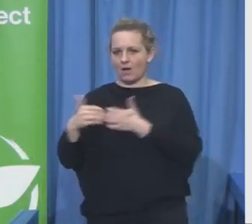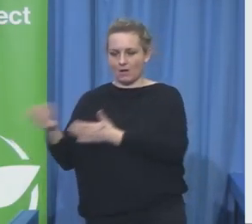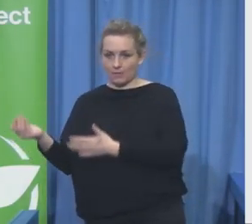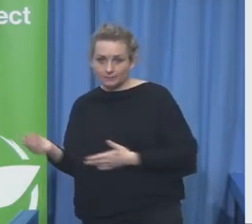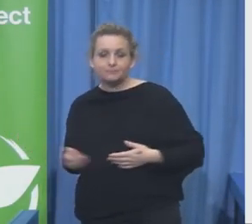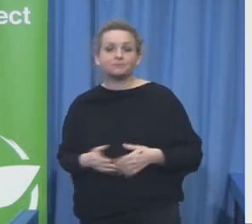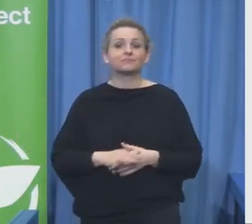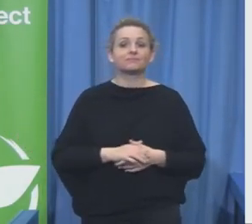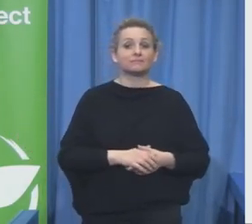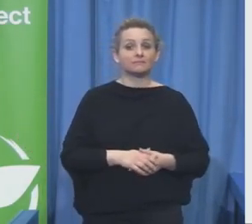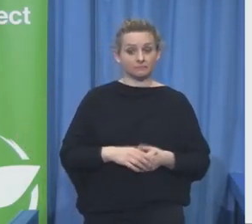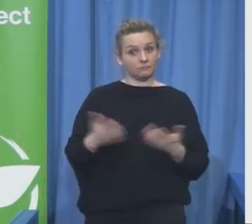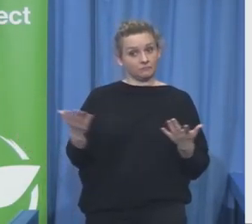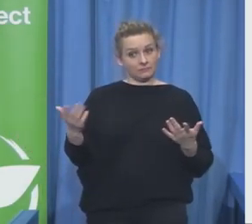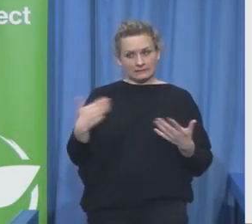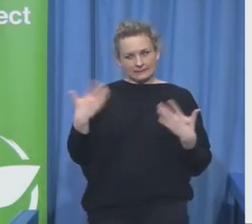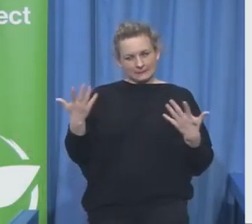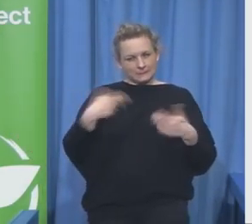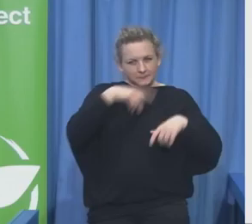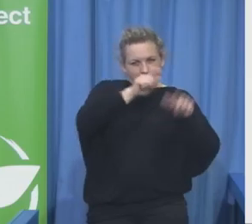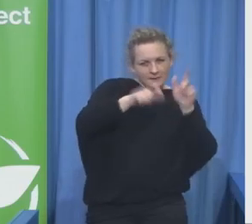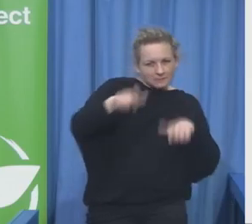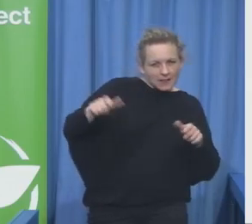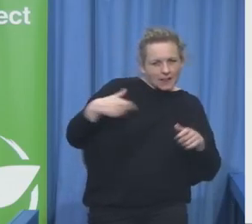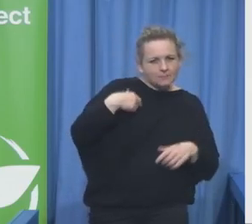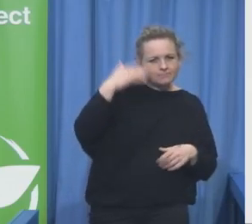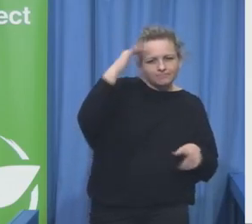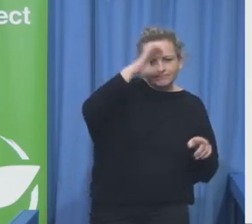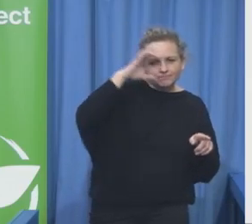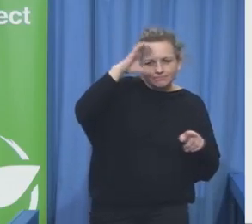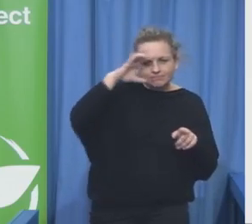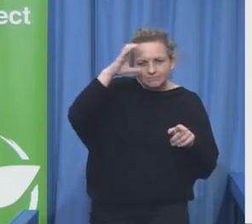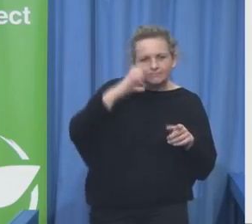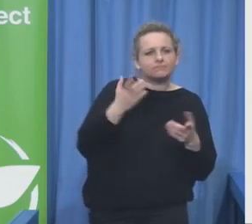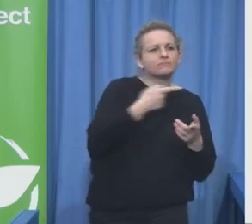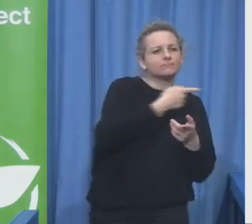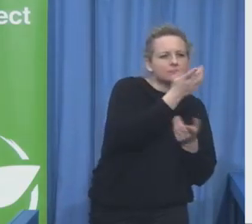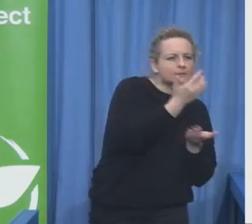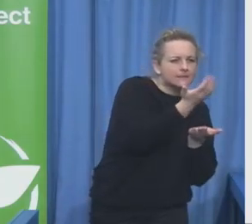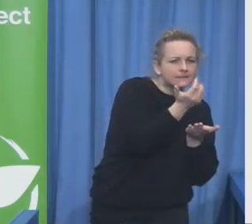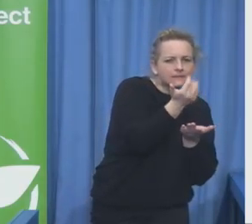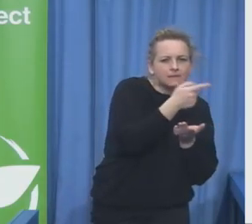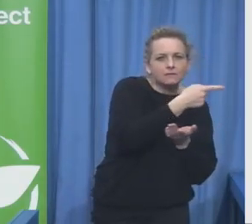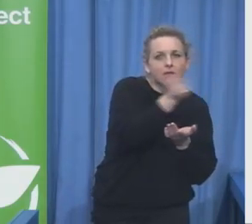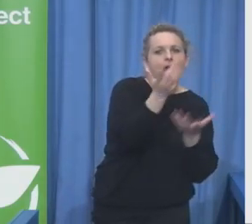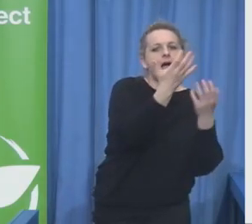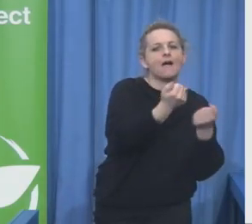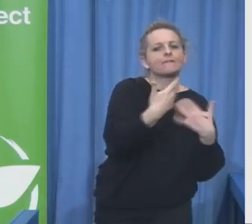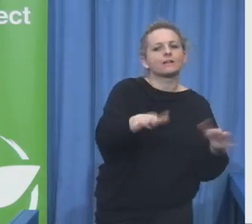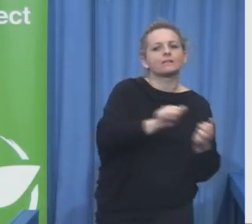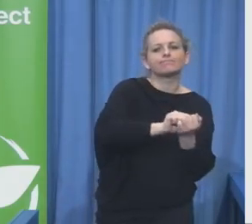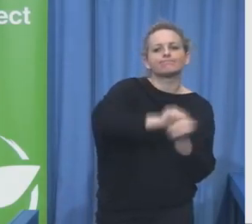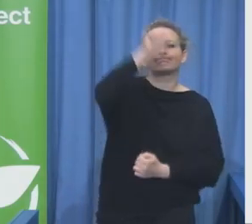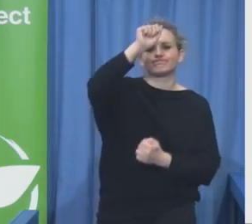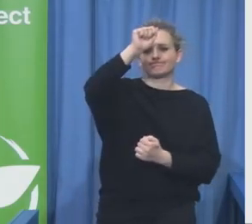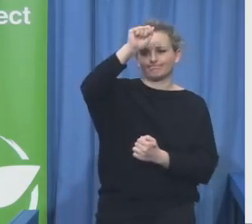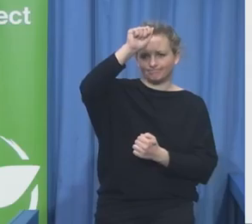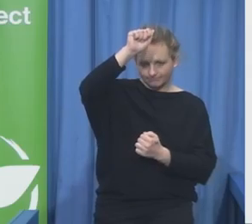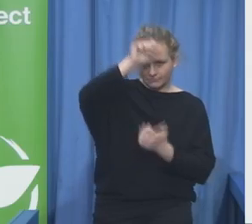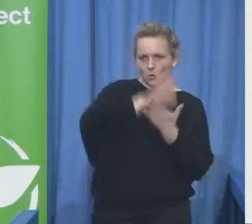degrees. So we'll ask companies, well, where are you going to recruit these individuals? Well, we're either working with NGOs, or we go to